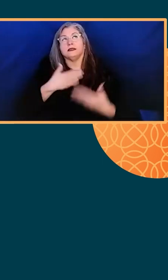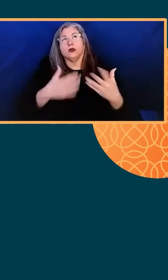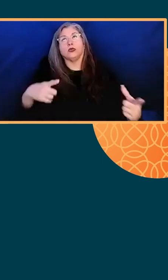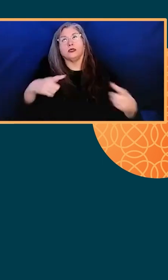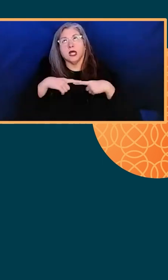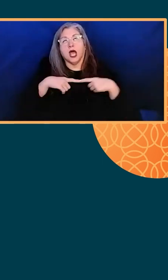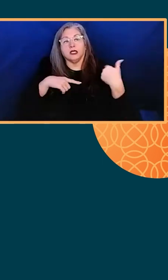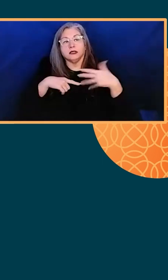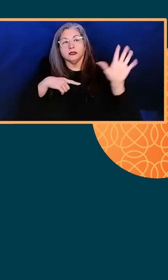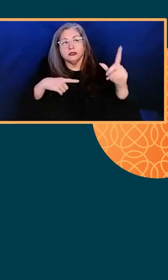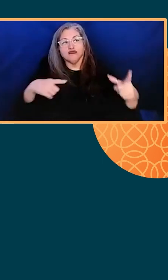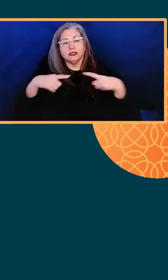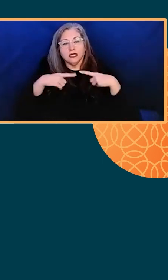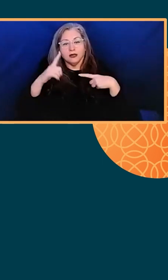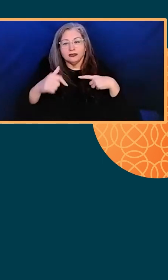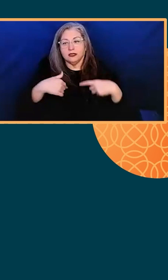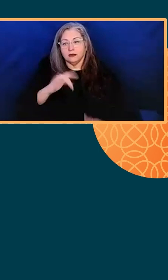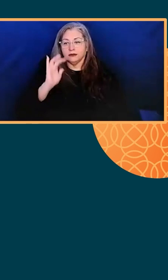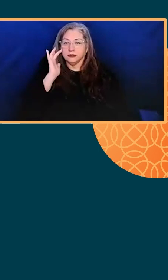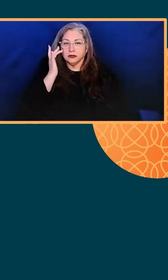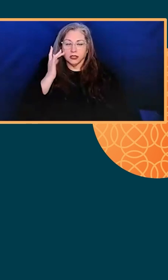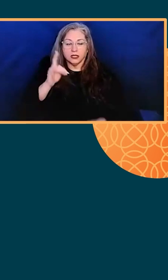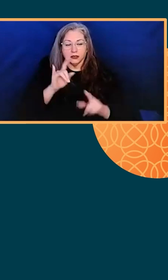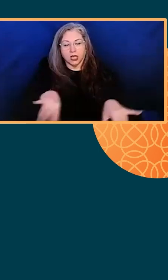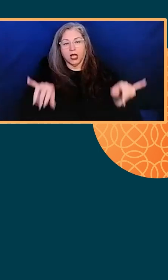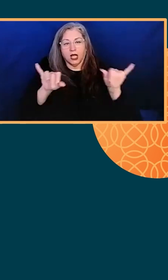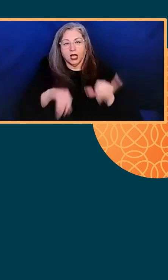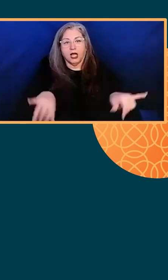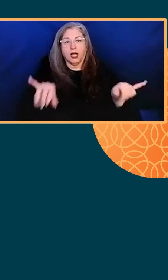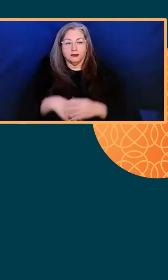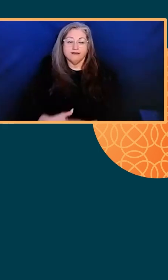just retire, because I am sick of this.